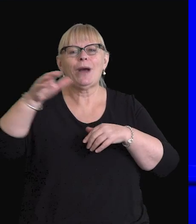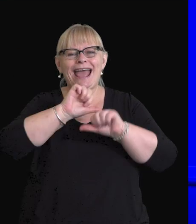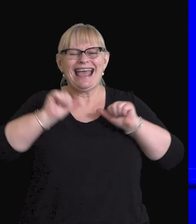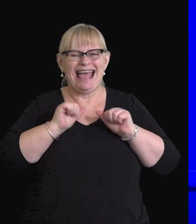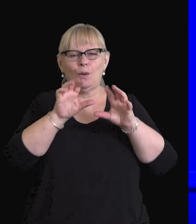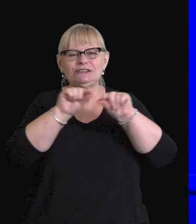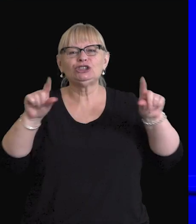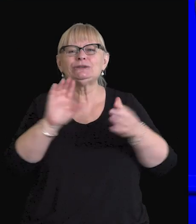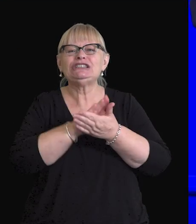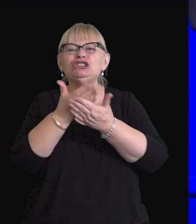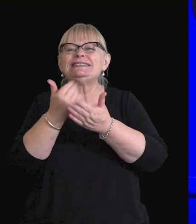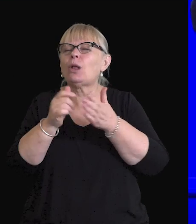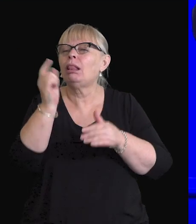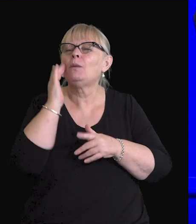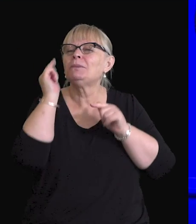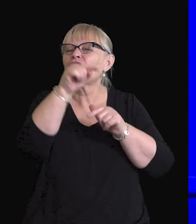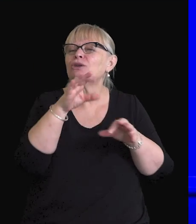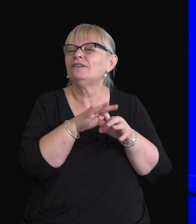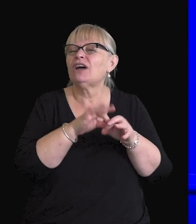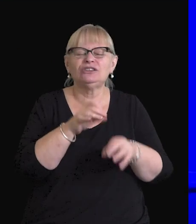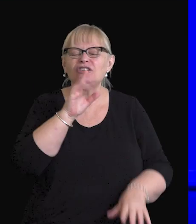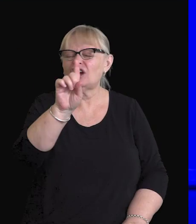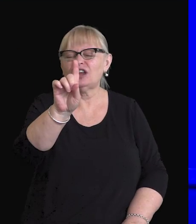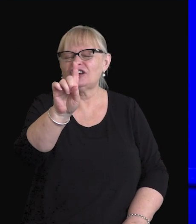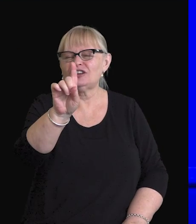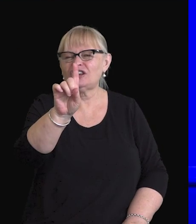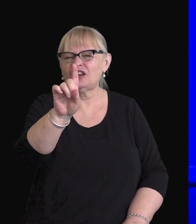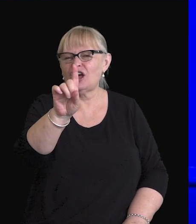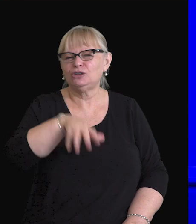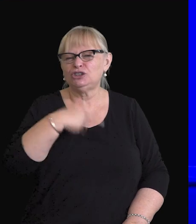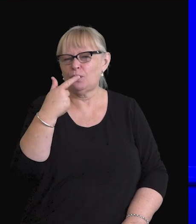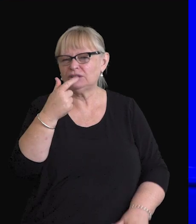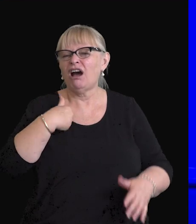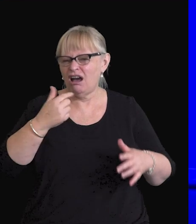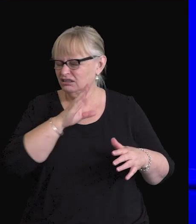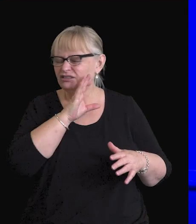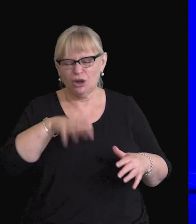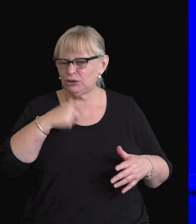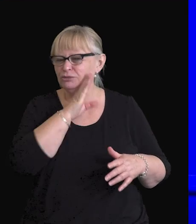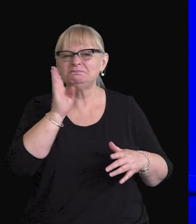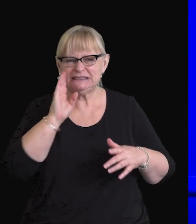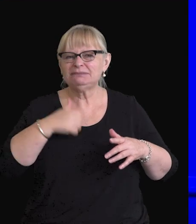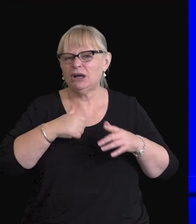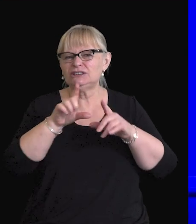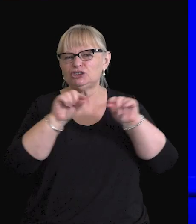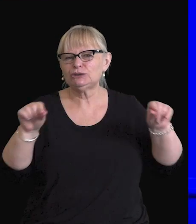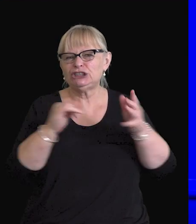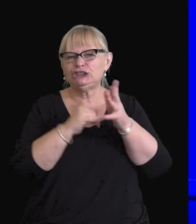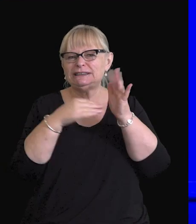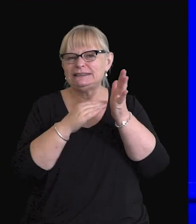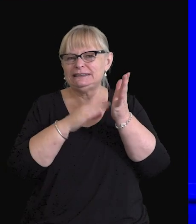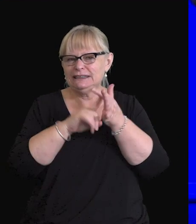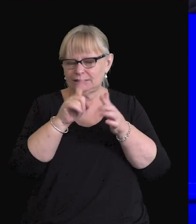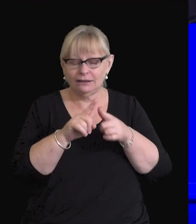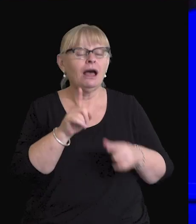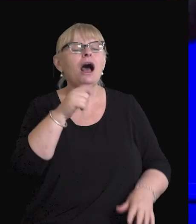No. No, we say no to that. I'm not trying to take away your democracy sausage. I want you to celebrate and